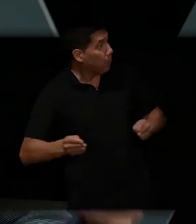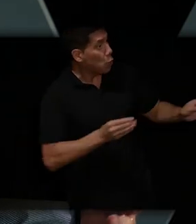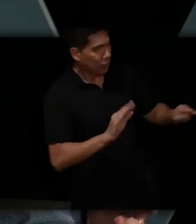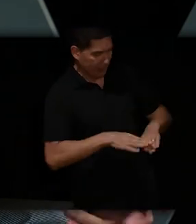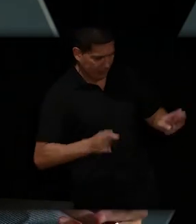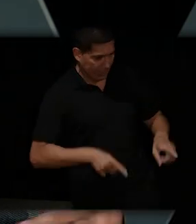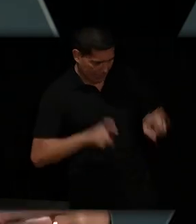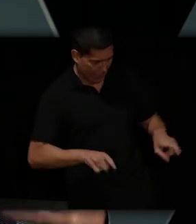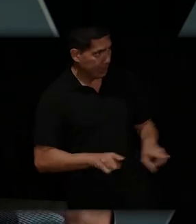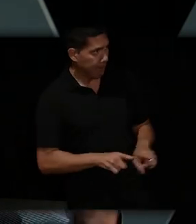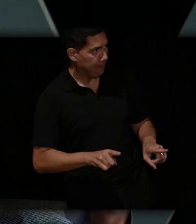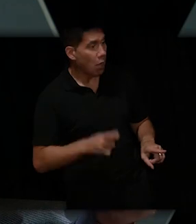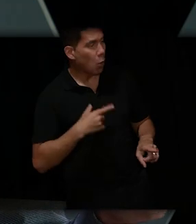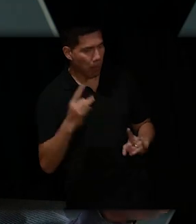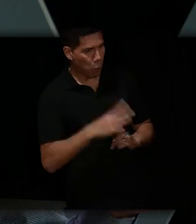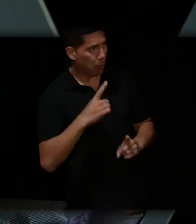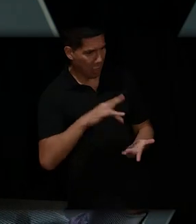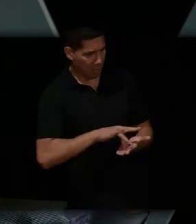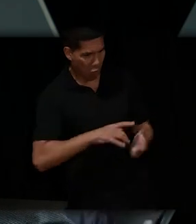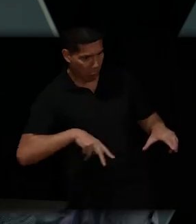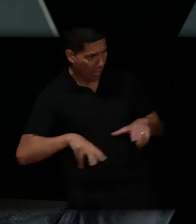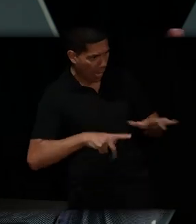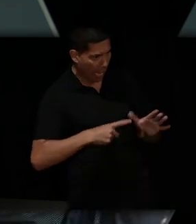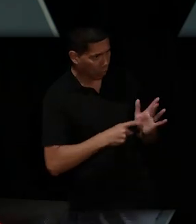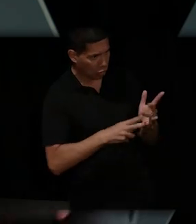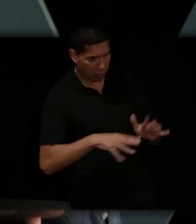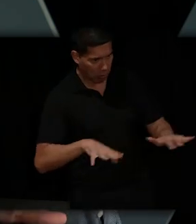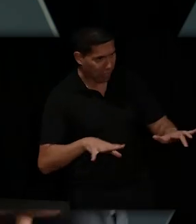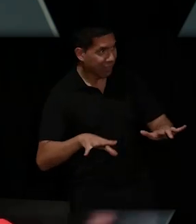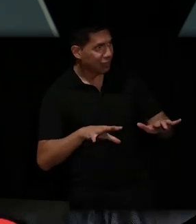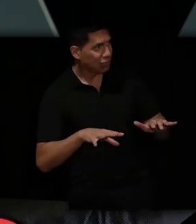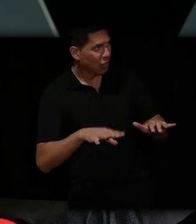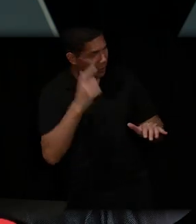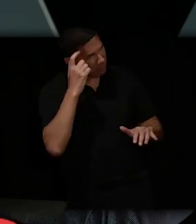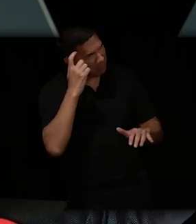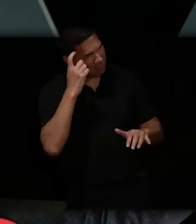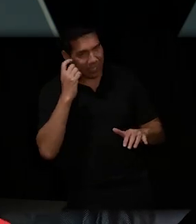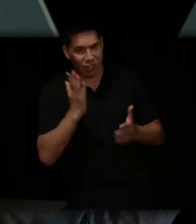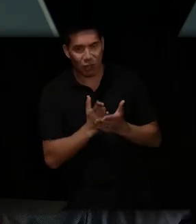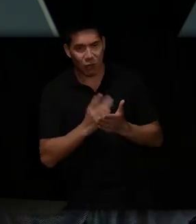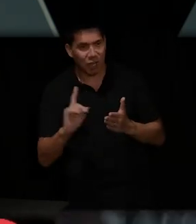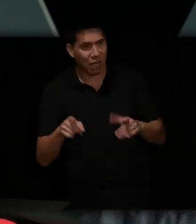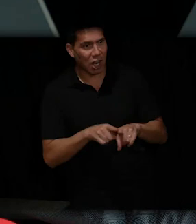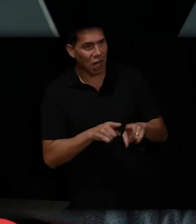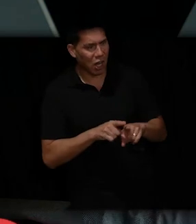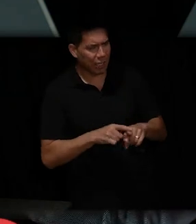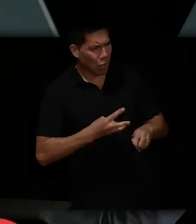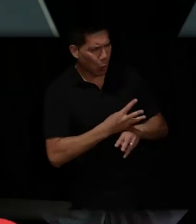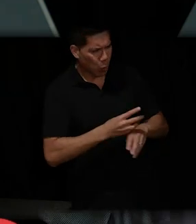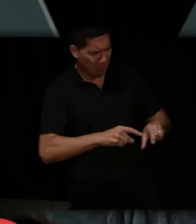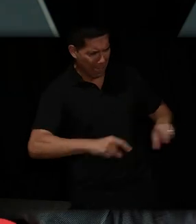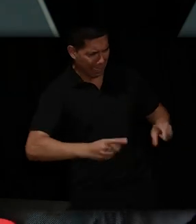it was right in the action, and it's sort of, it was a terrible, you know, just wood plank, and it was, sometimes I shared it with